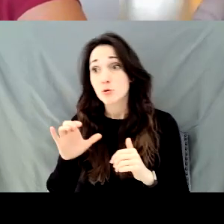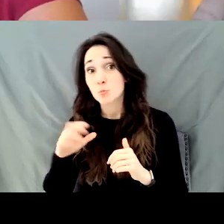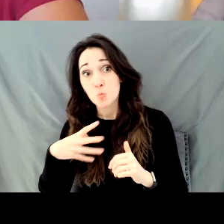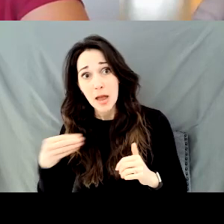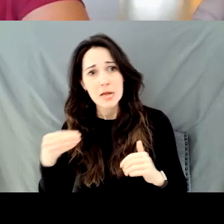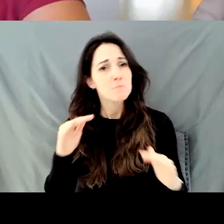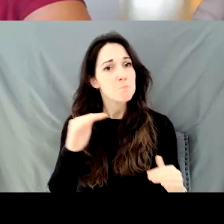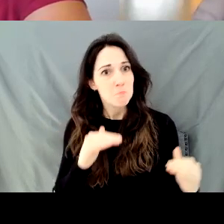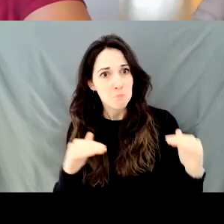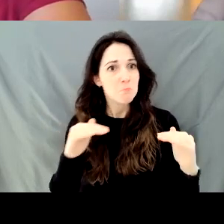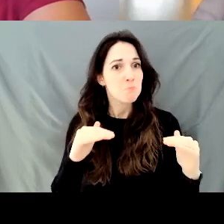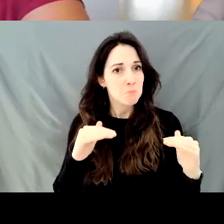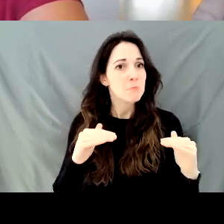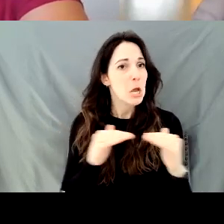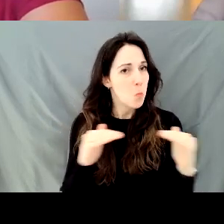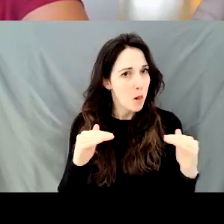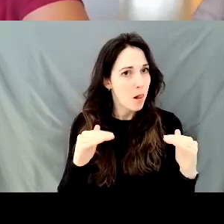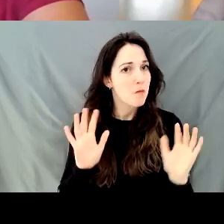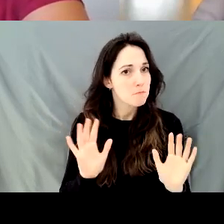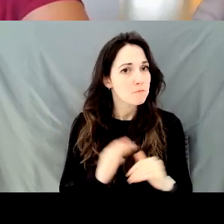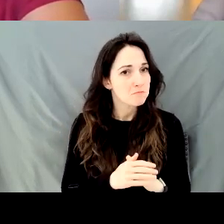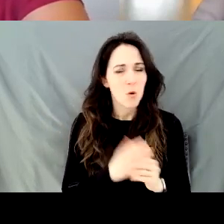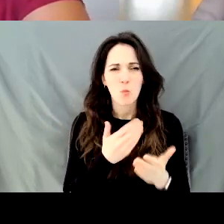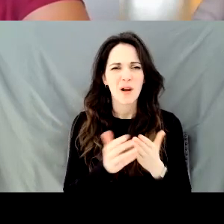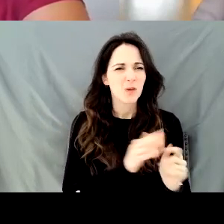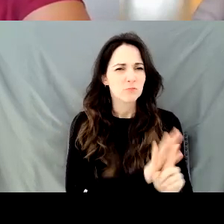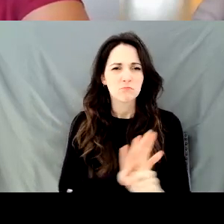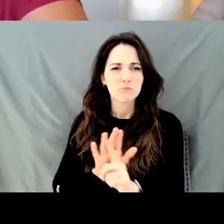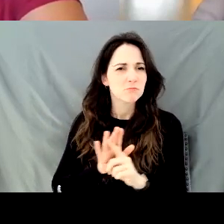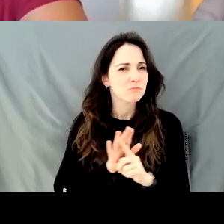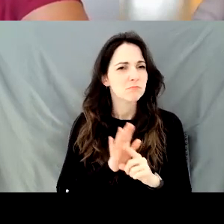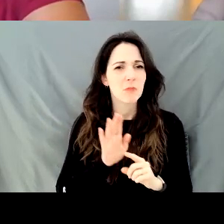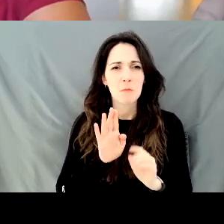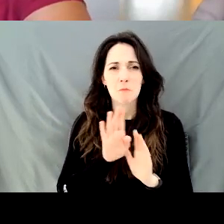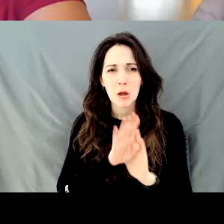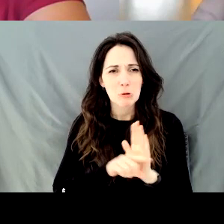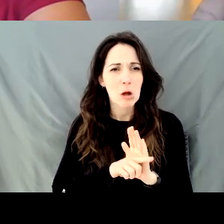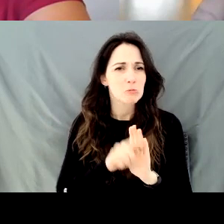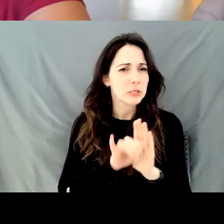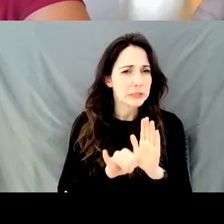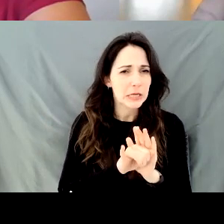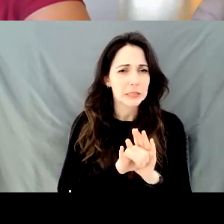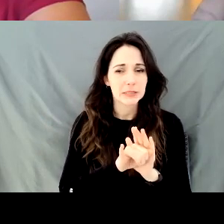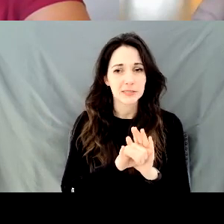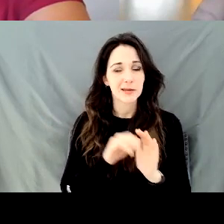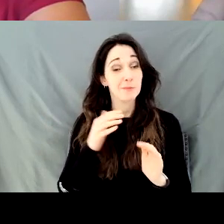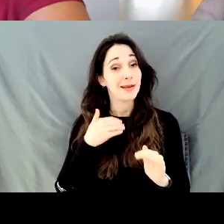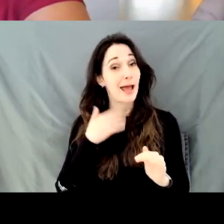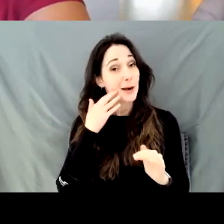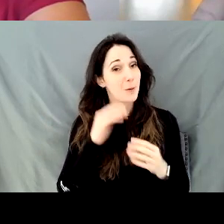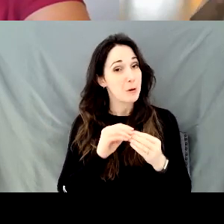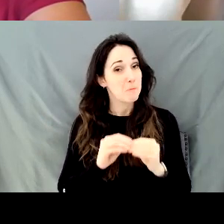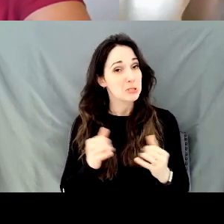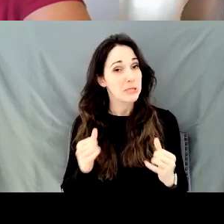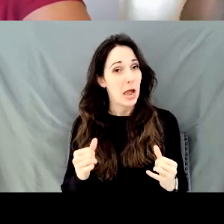your racial background is, just because I know that I know the numbers, how they look like